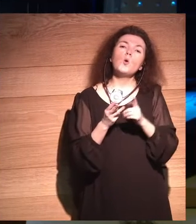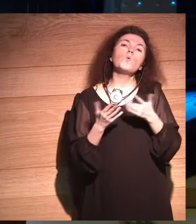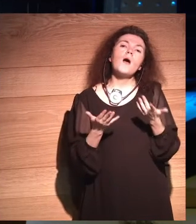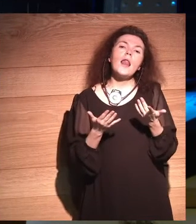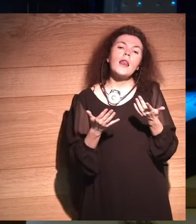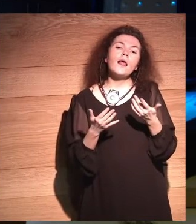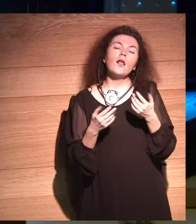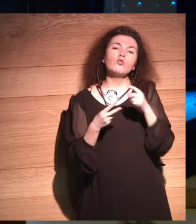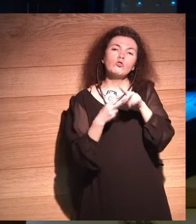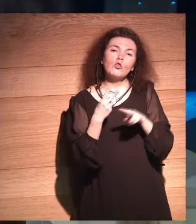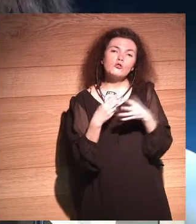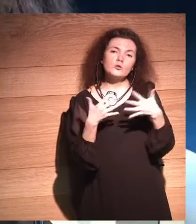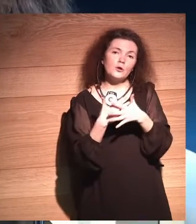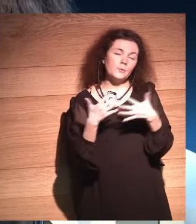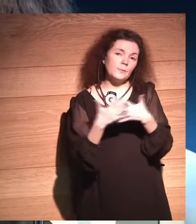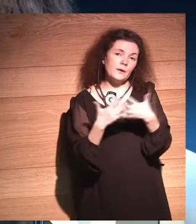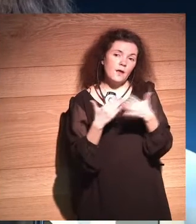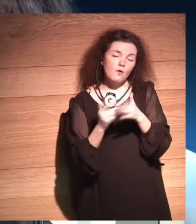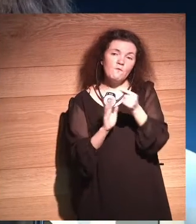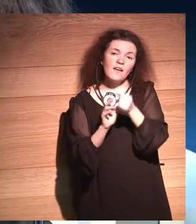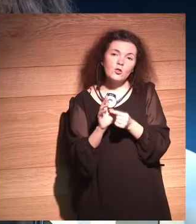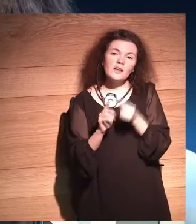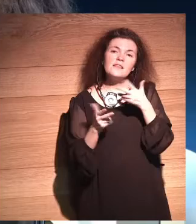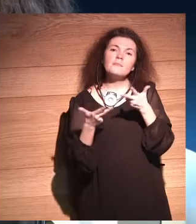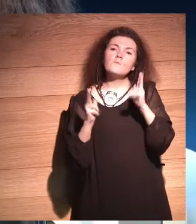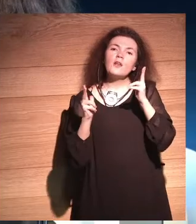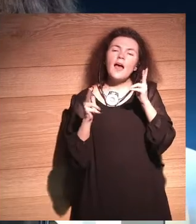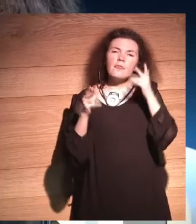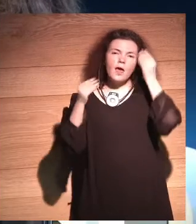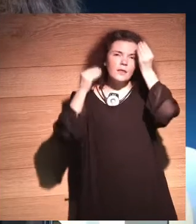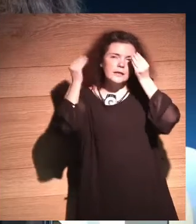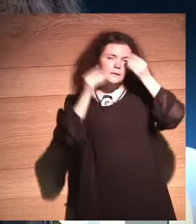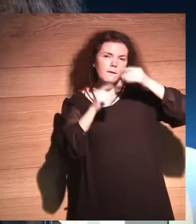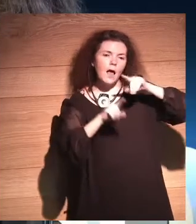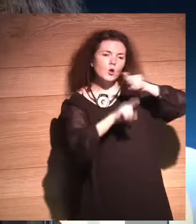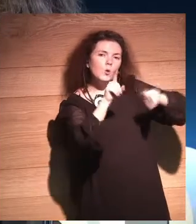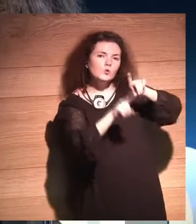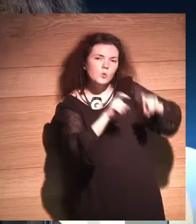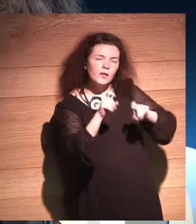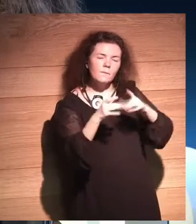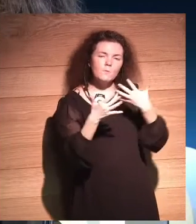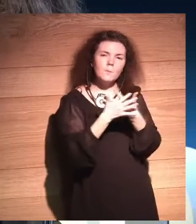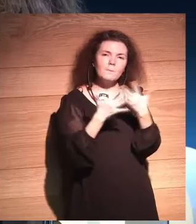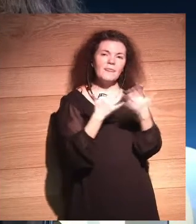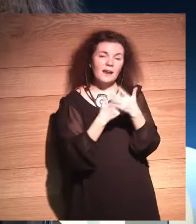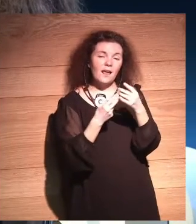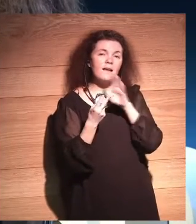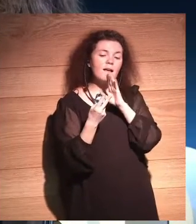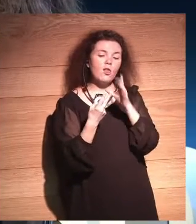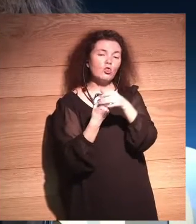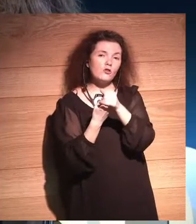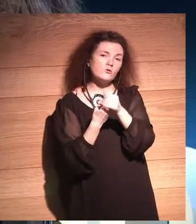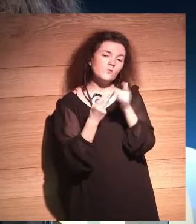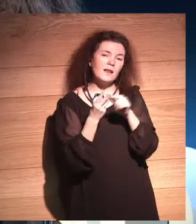and another one could be a combination of factors. What would you call a consultative or